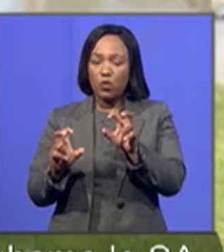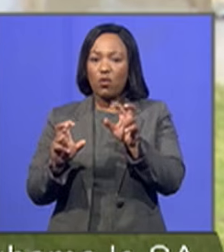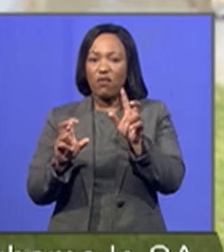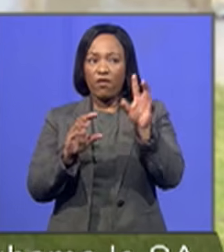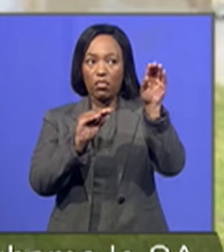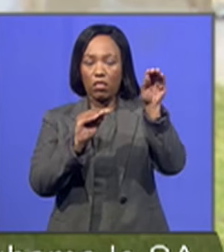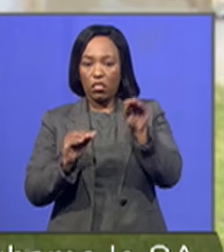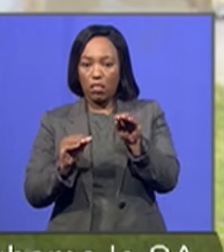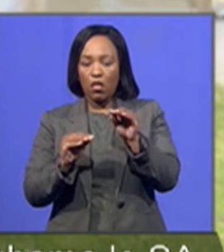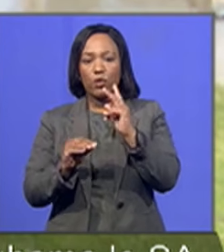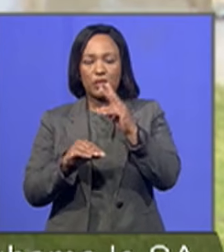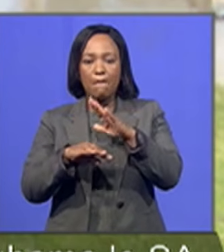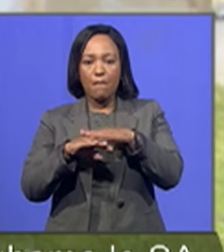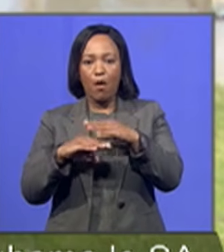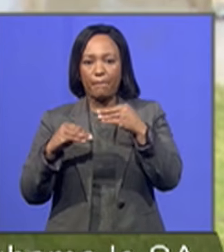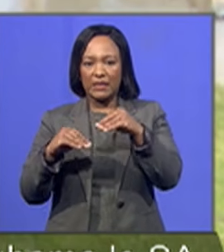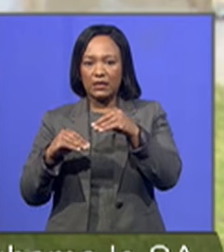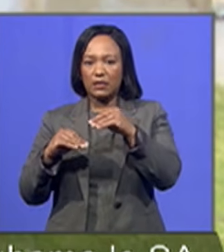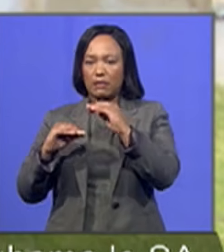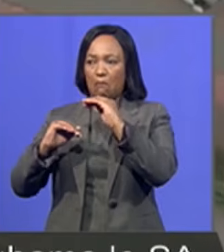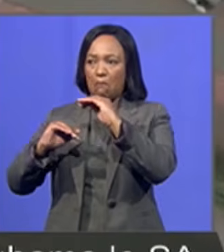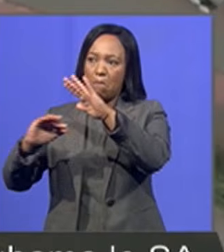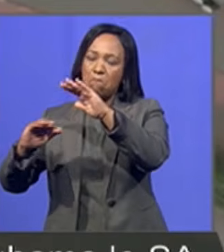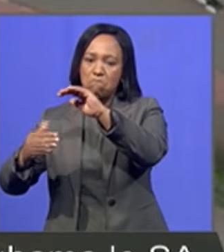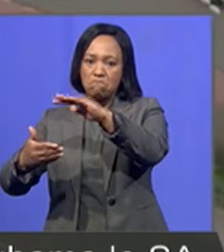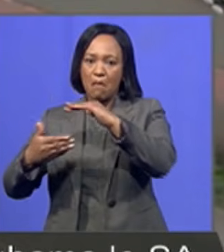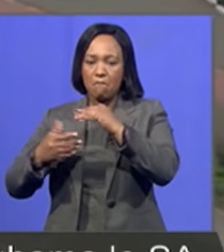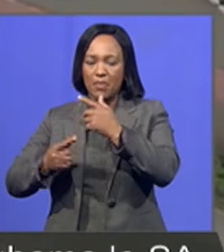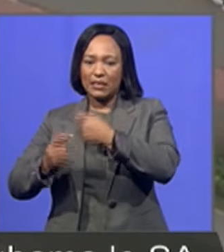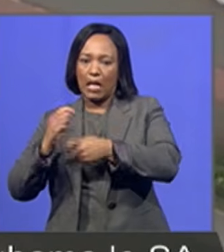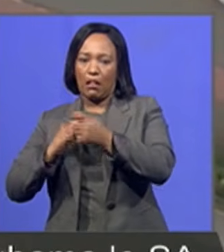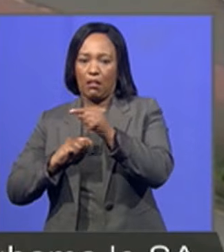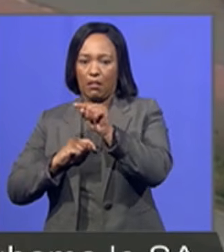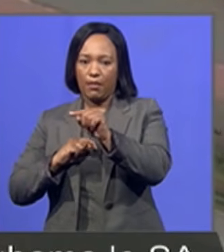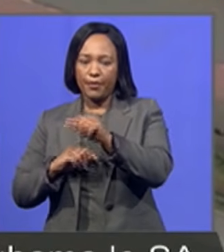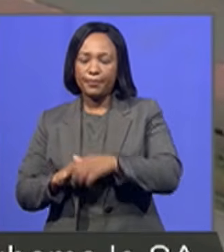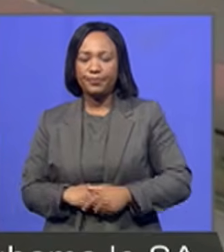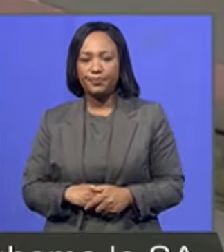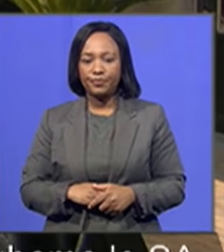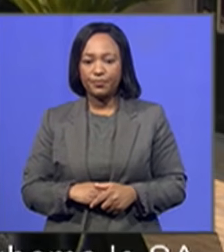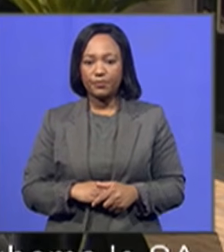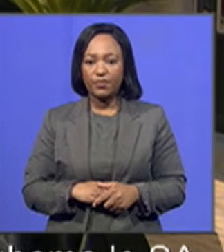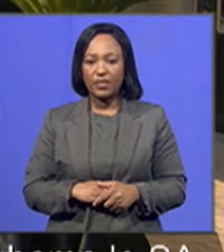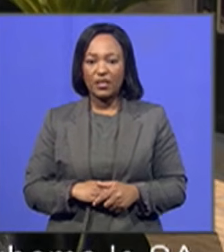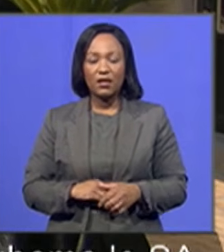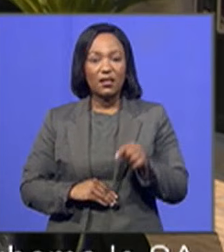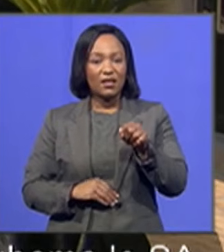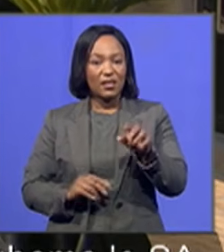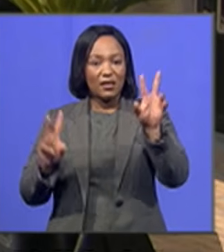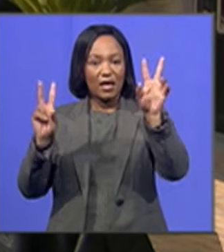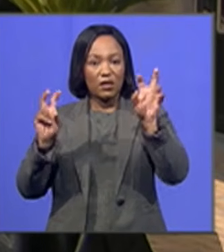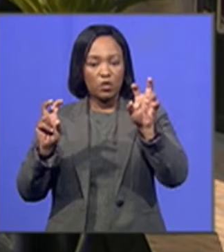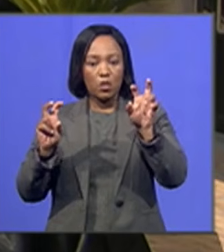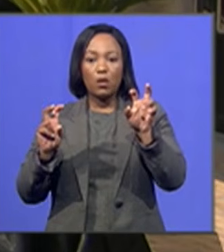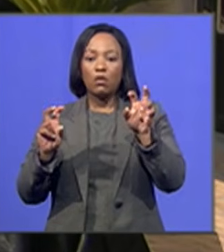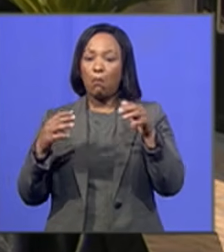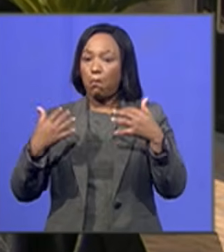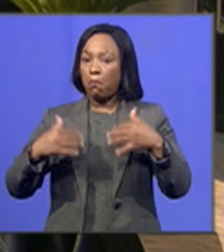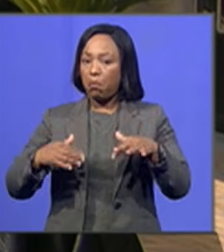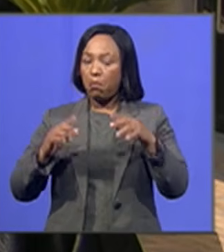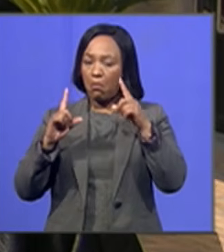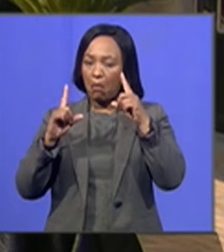should be able to see a lot more trade happening between South Africa and Kenya. When you come to this matter, is a complex matter.